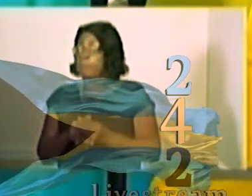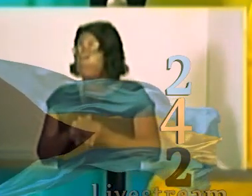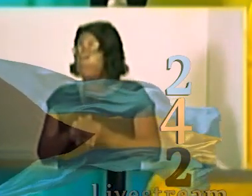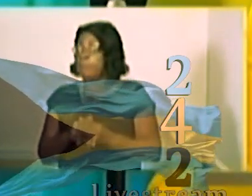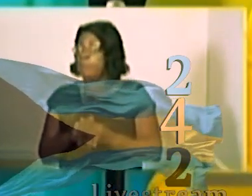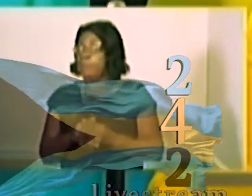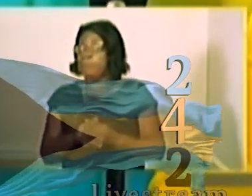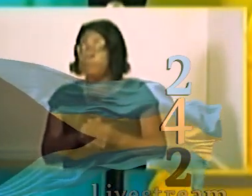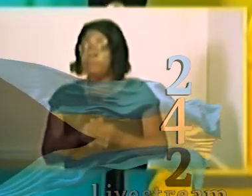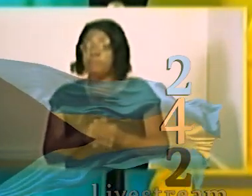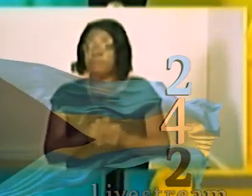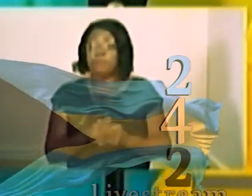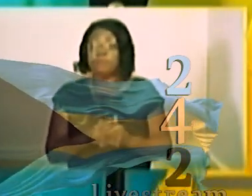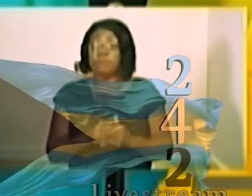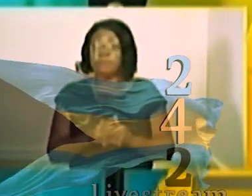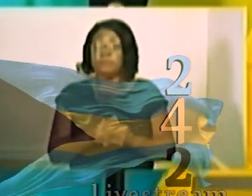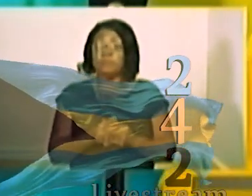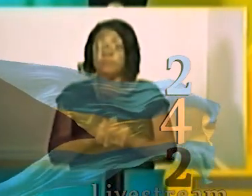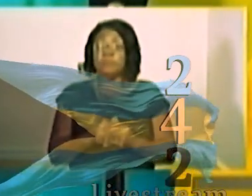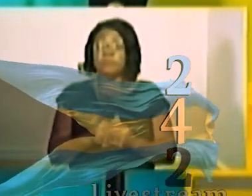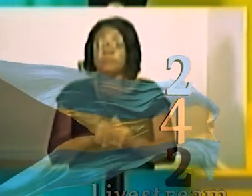Jamie Smith, please.